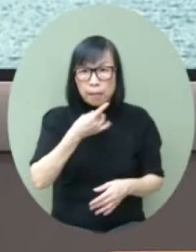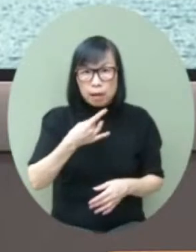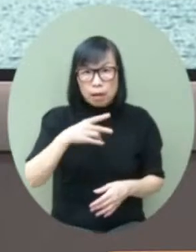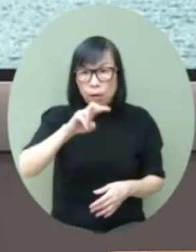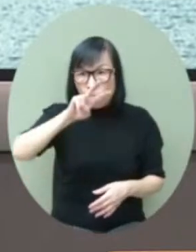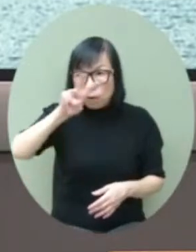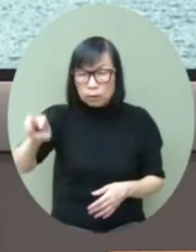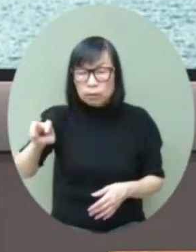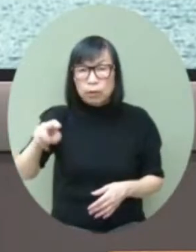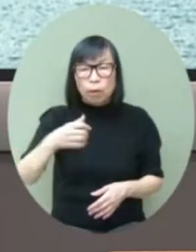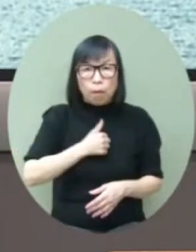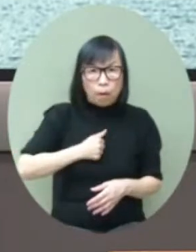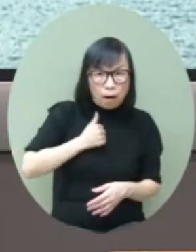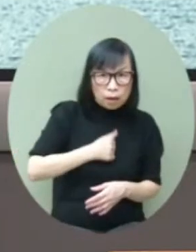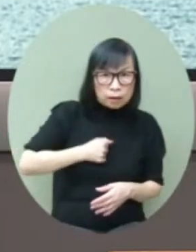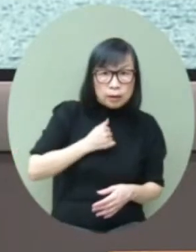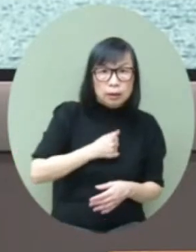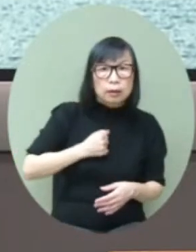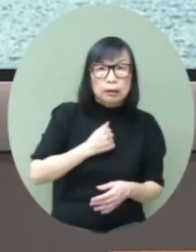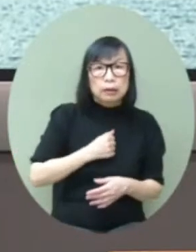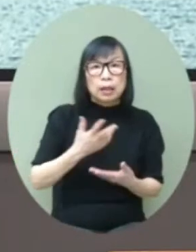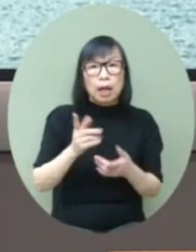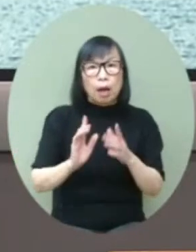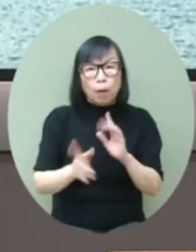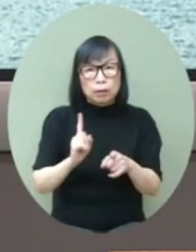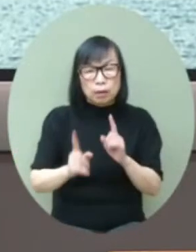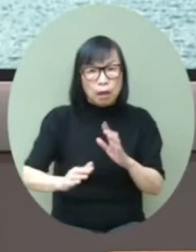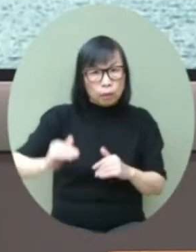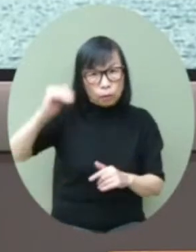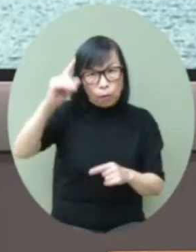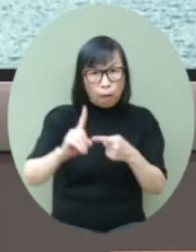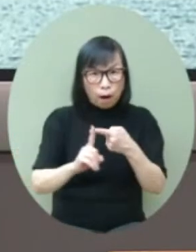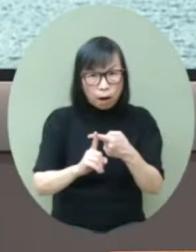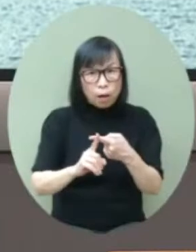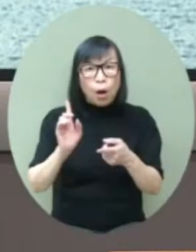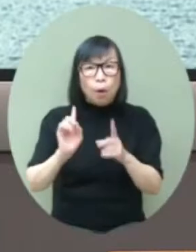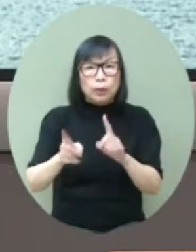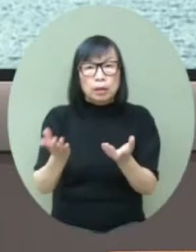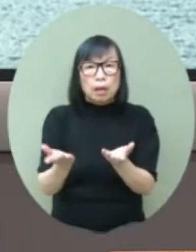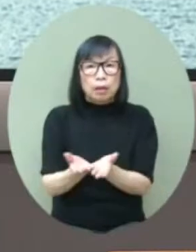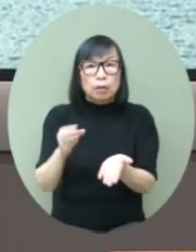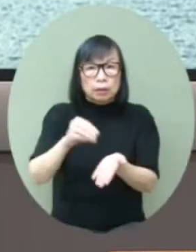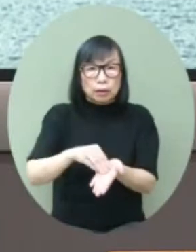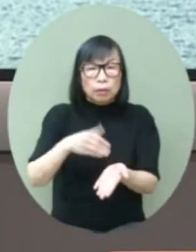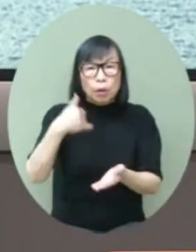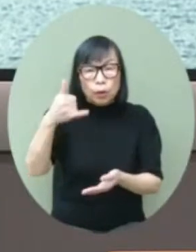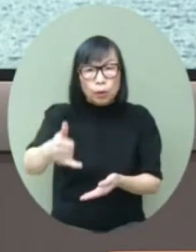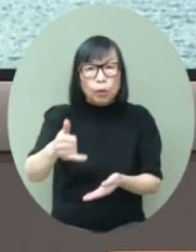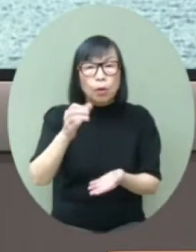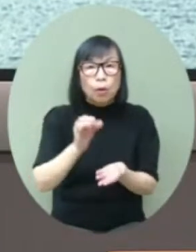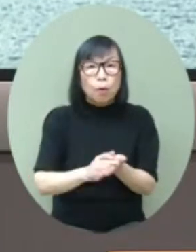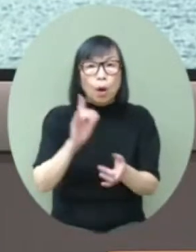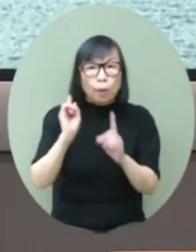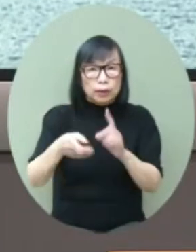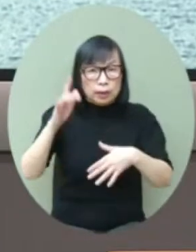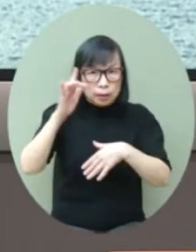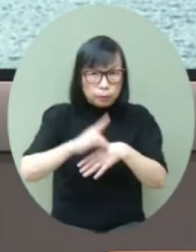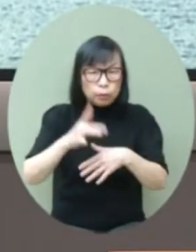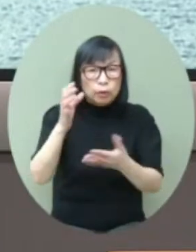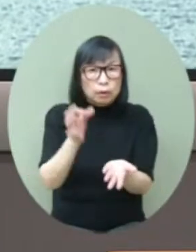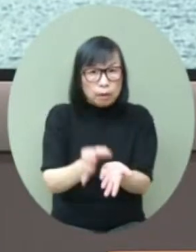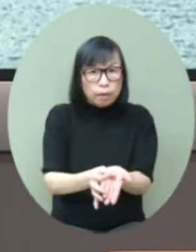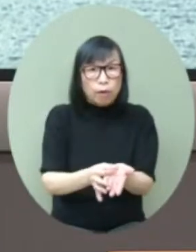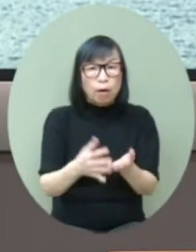incubation period, we haven't quite found any high-risk places. or any places that have been visited